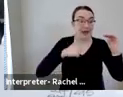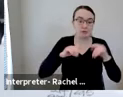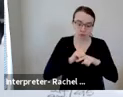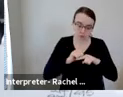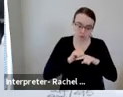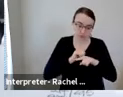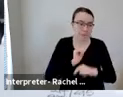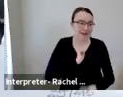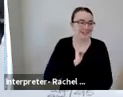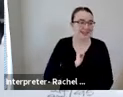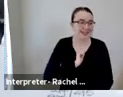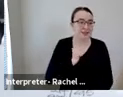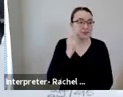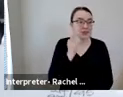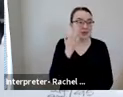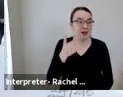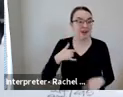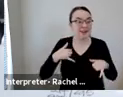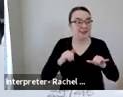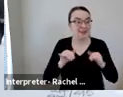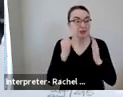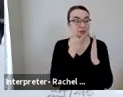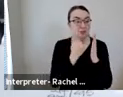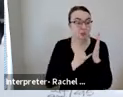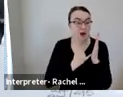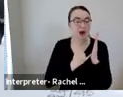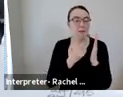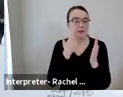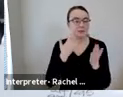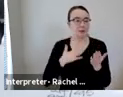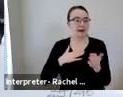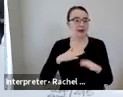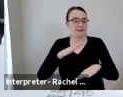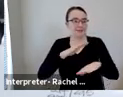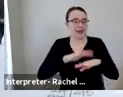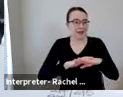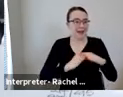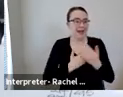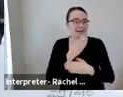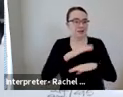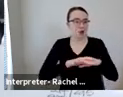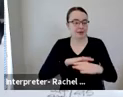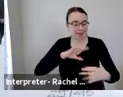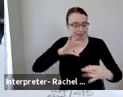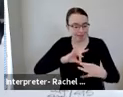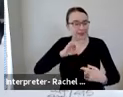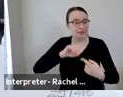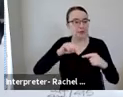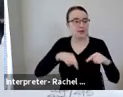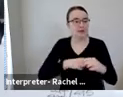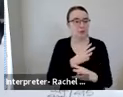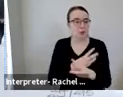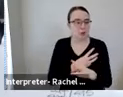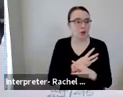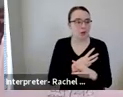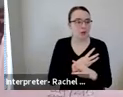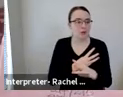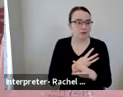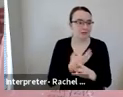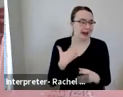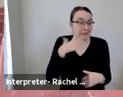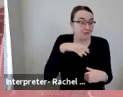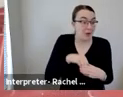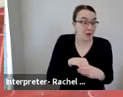why I still draw a lot, is because it's my tactile link to this world that I'm part of,